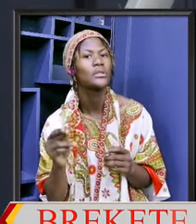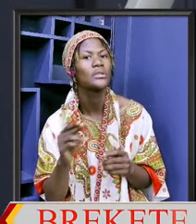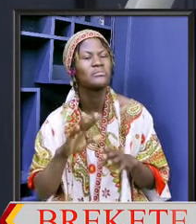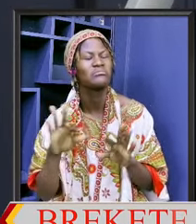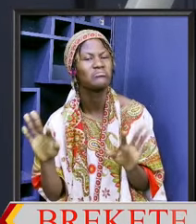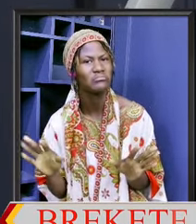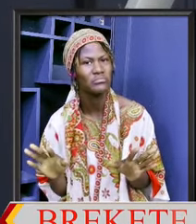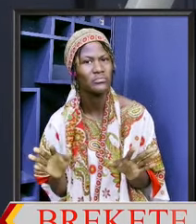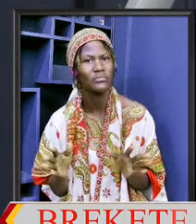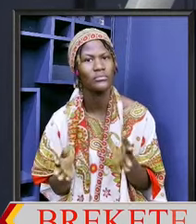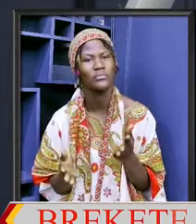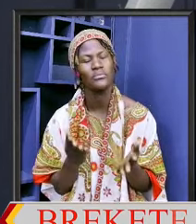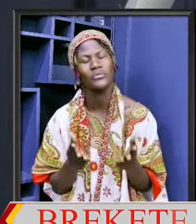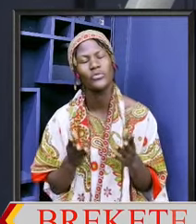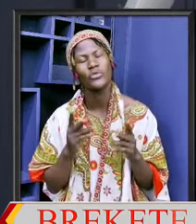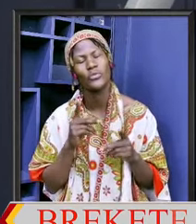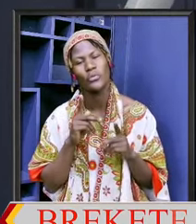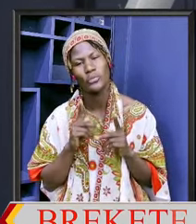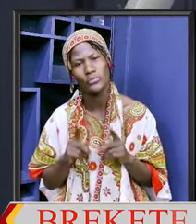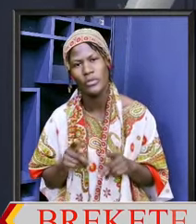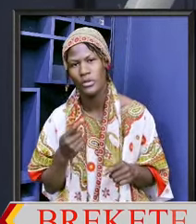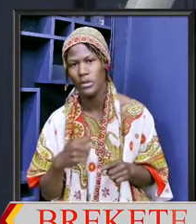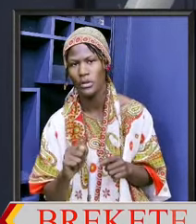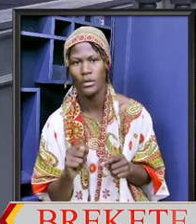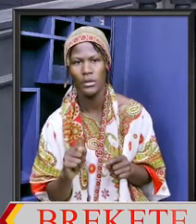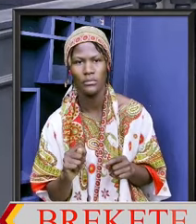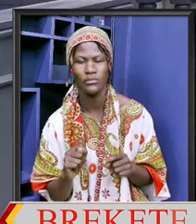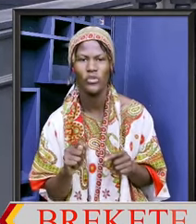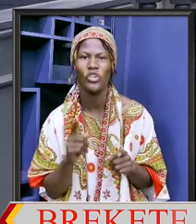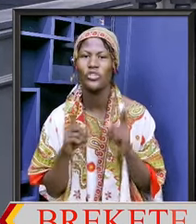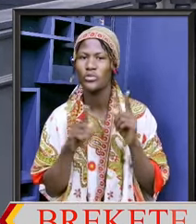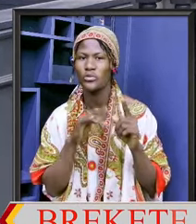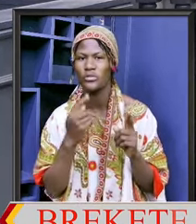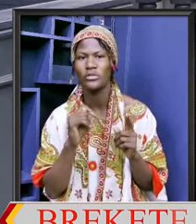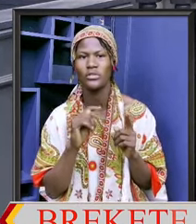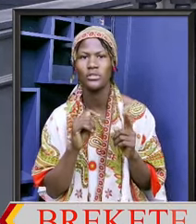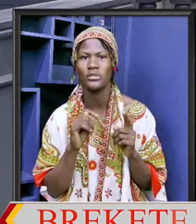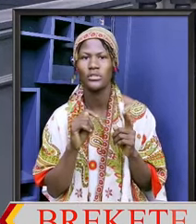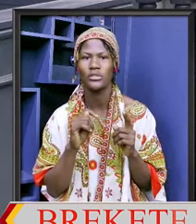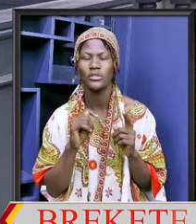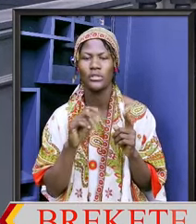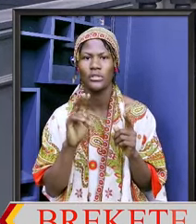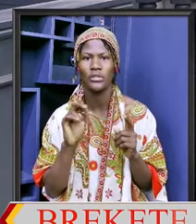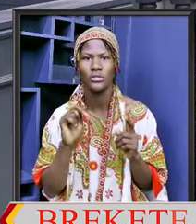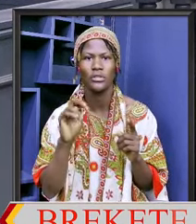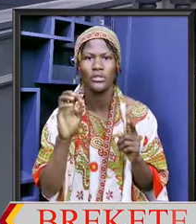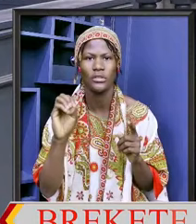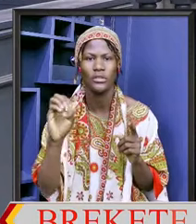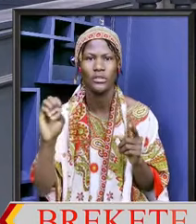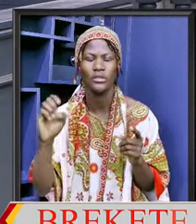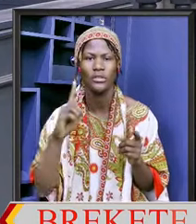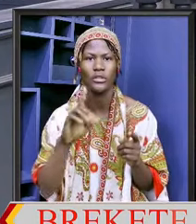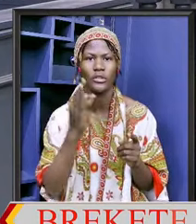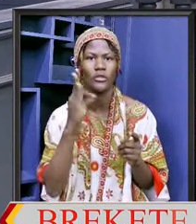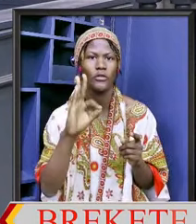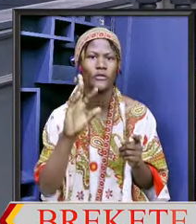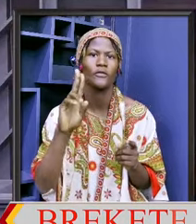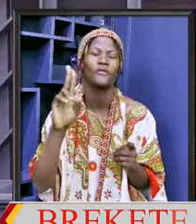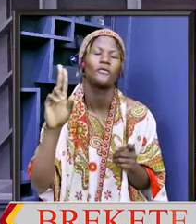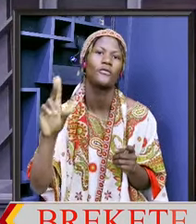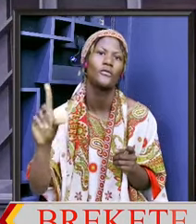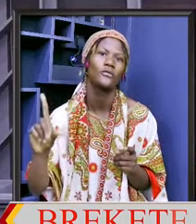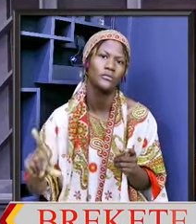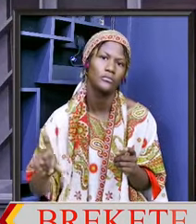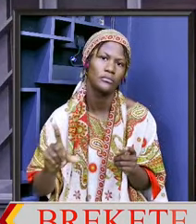pity them, you go be later. Do the needful. They do don't commit needful. Offense. Definitely, we are going to